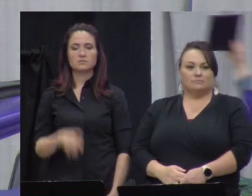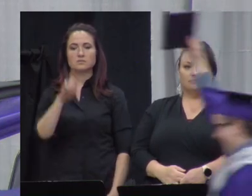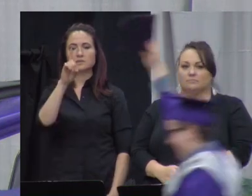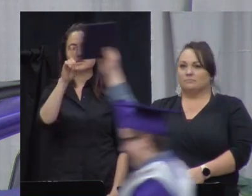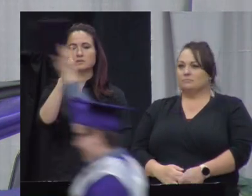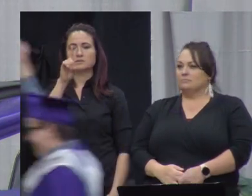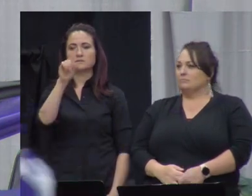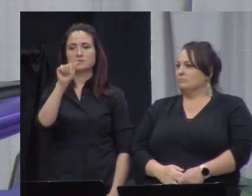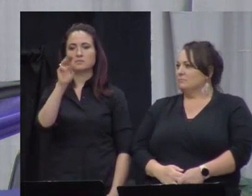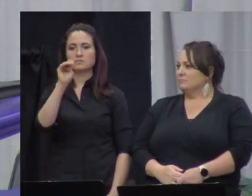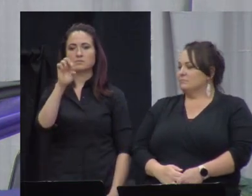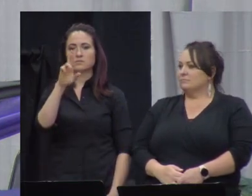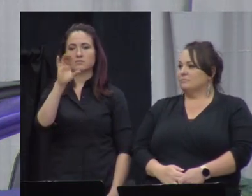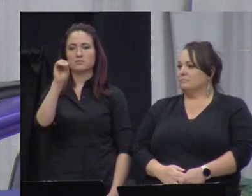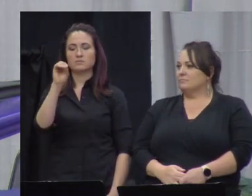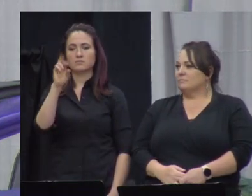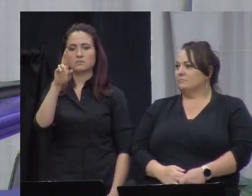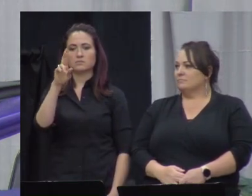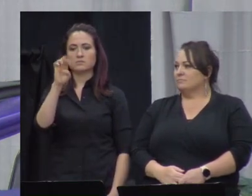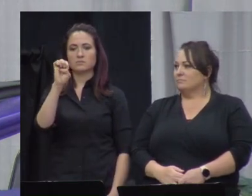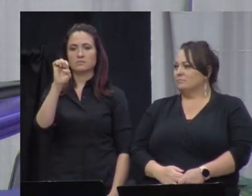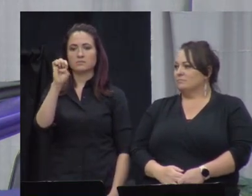Demario Reyes.